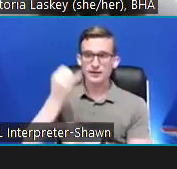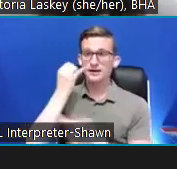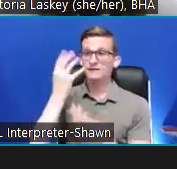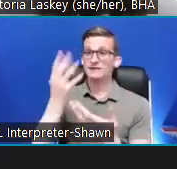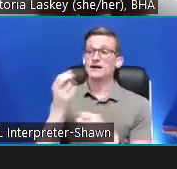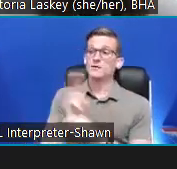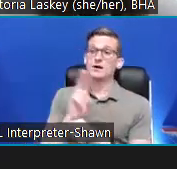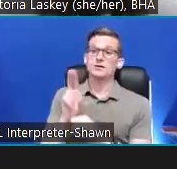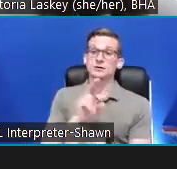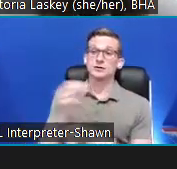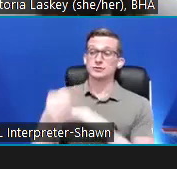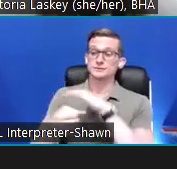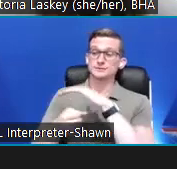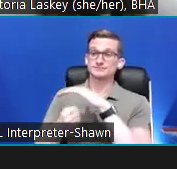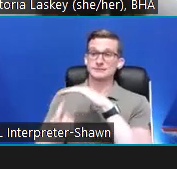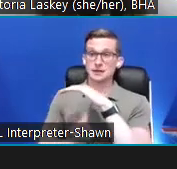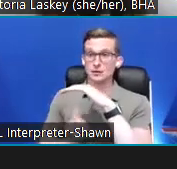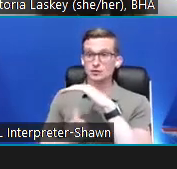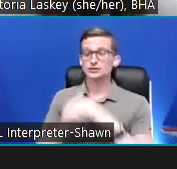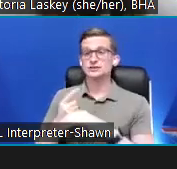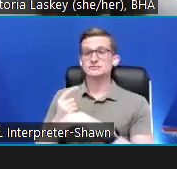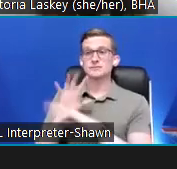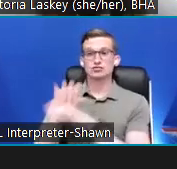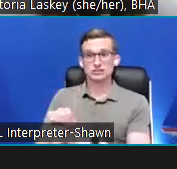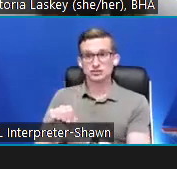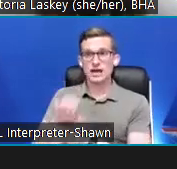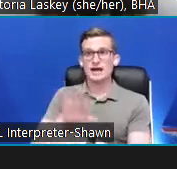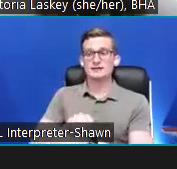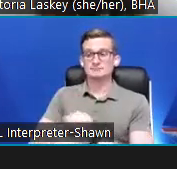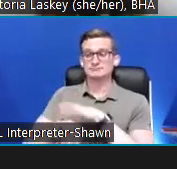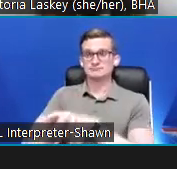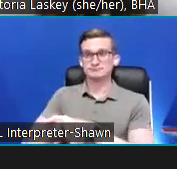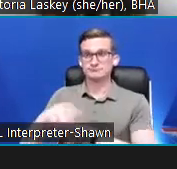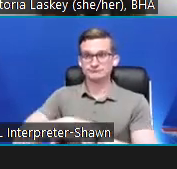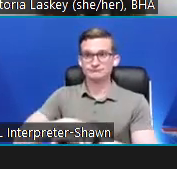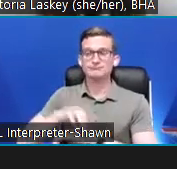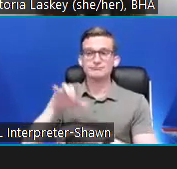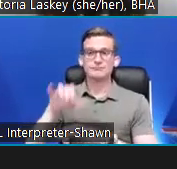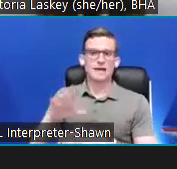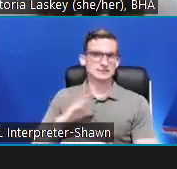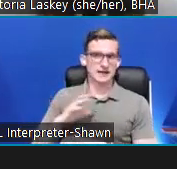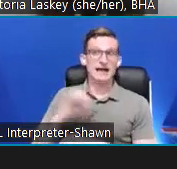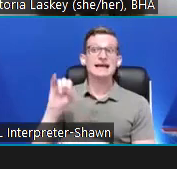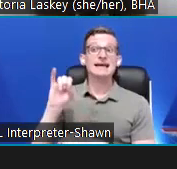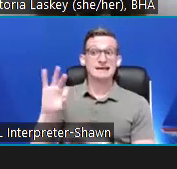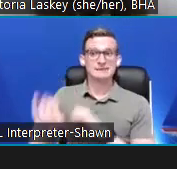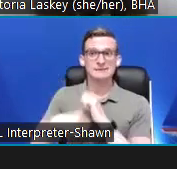an option as long as that is done in accordance with our regulations, or lock their facility.